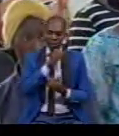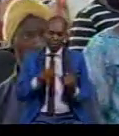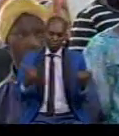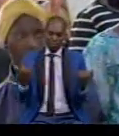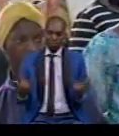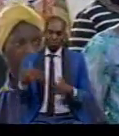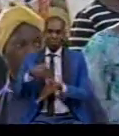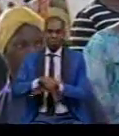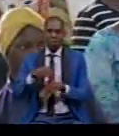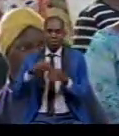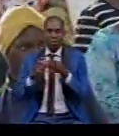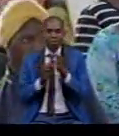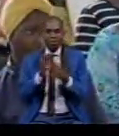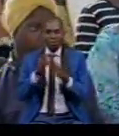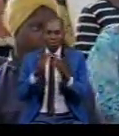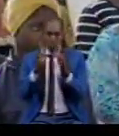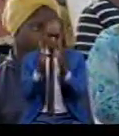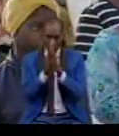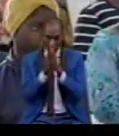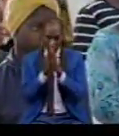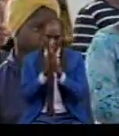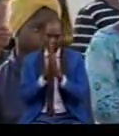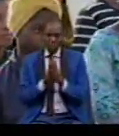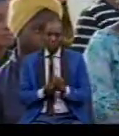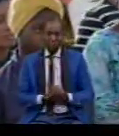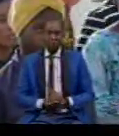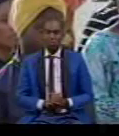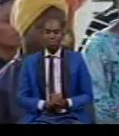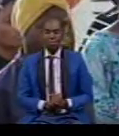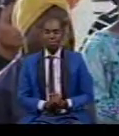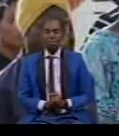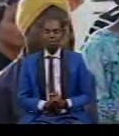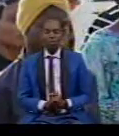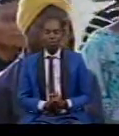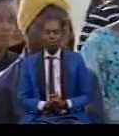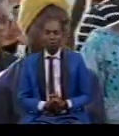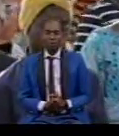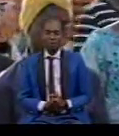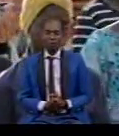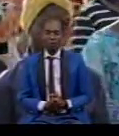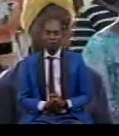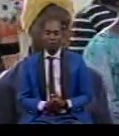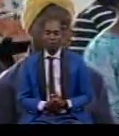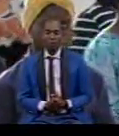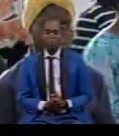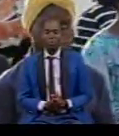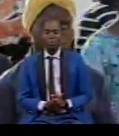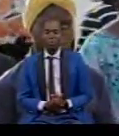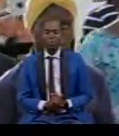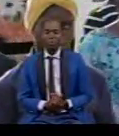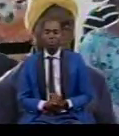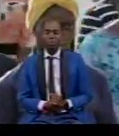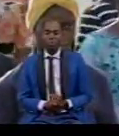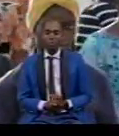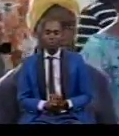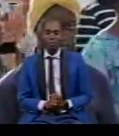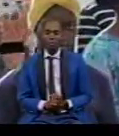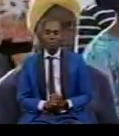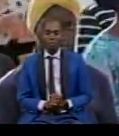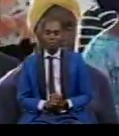at Luke chapter 7 and we're looking at verse 20. In Luke chapter 7, verse